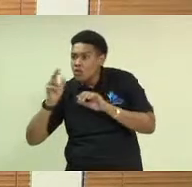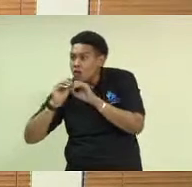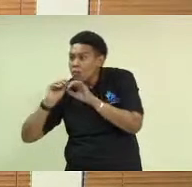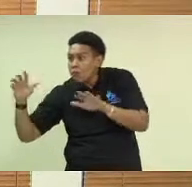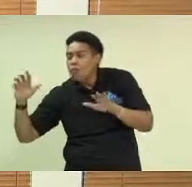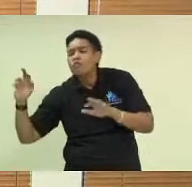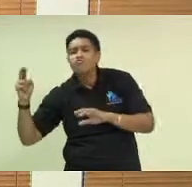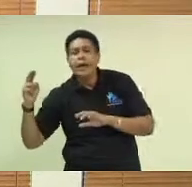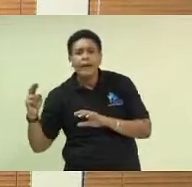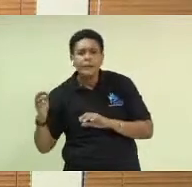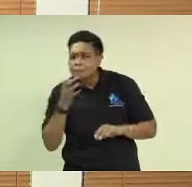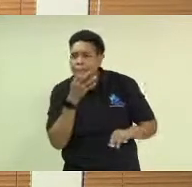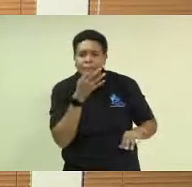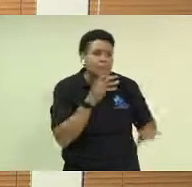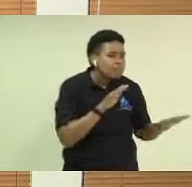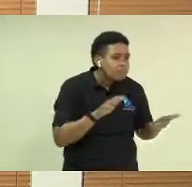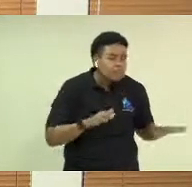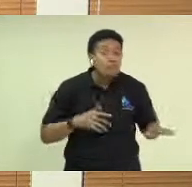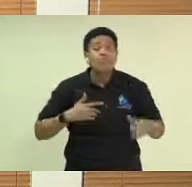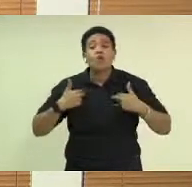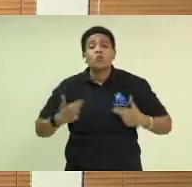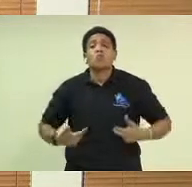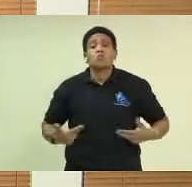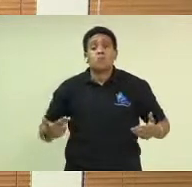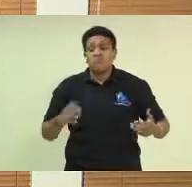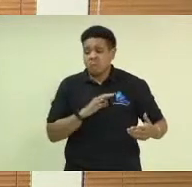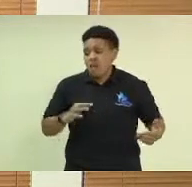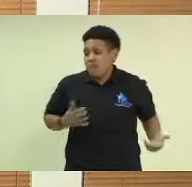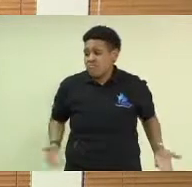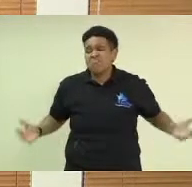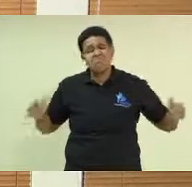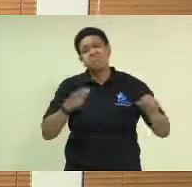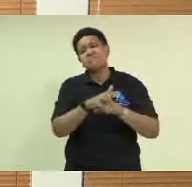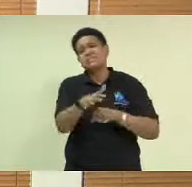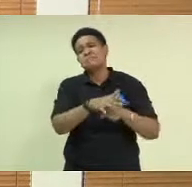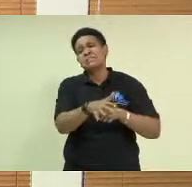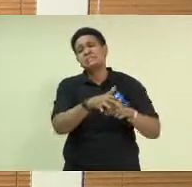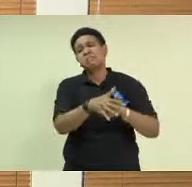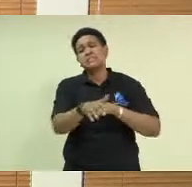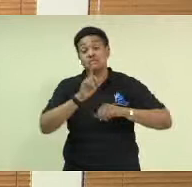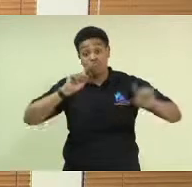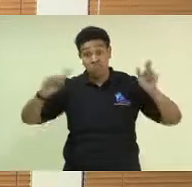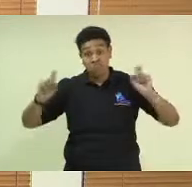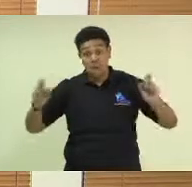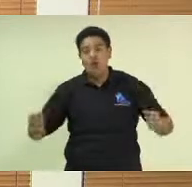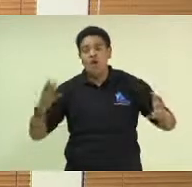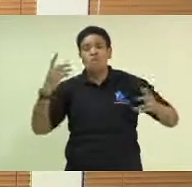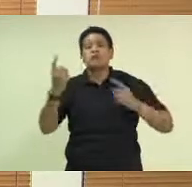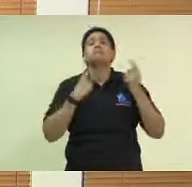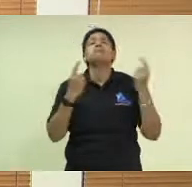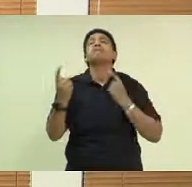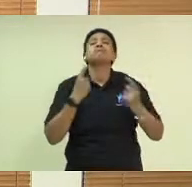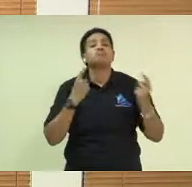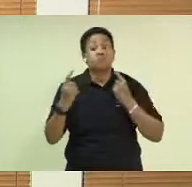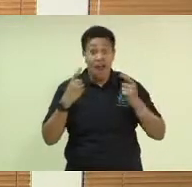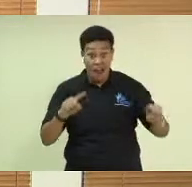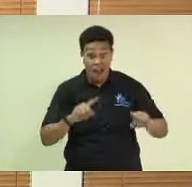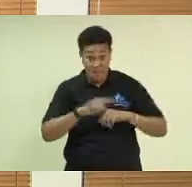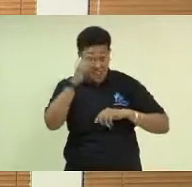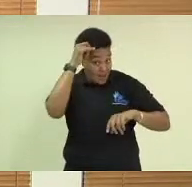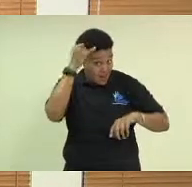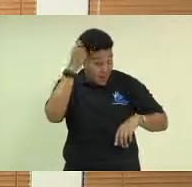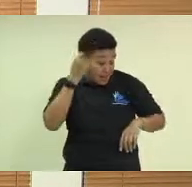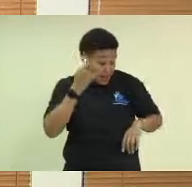have sufficient staff at the moment to manage the number of patients that we have. And if it is that